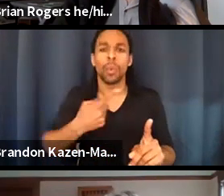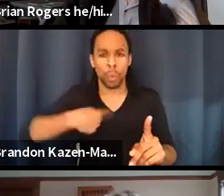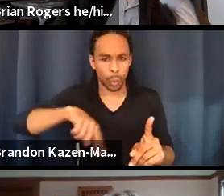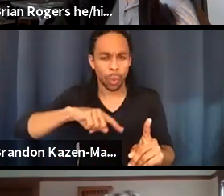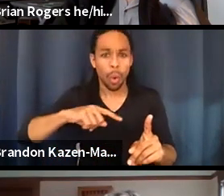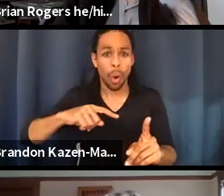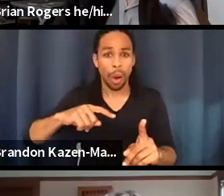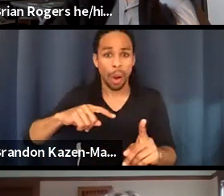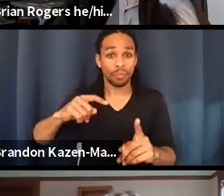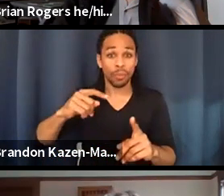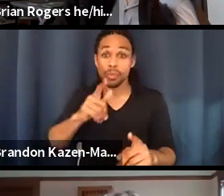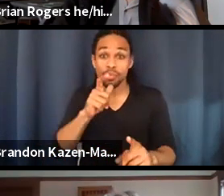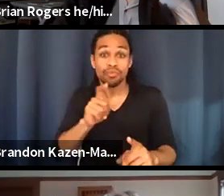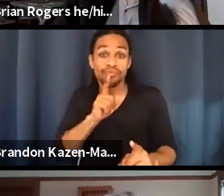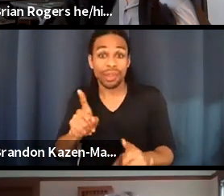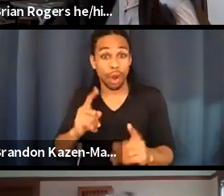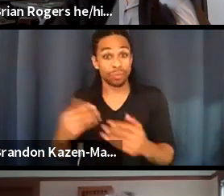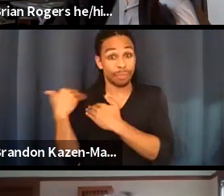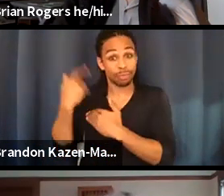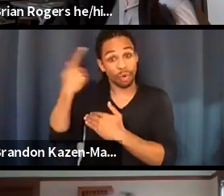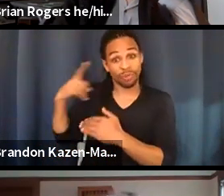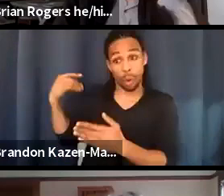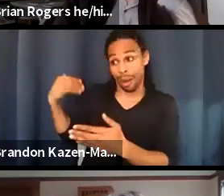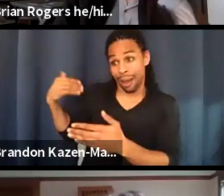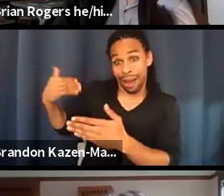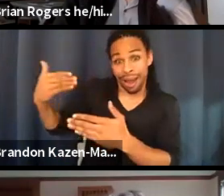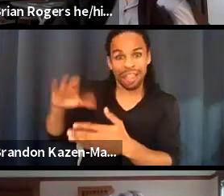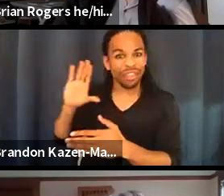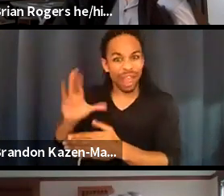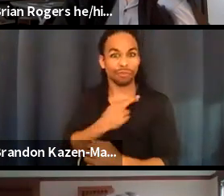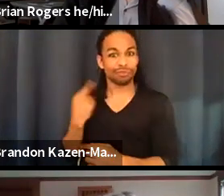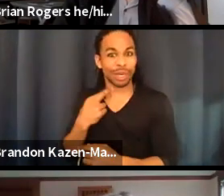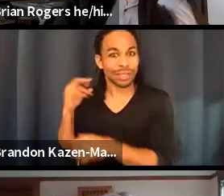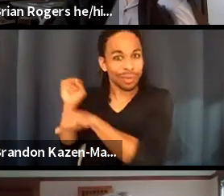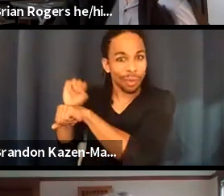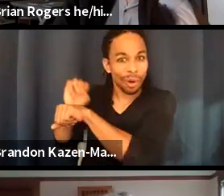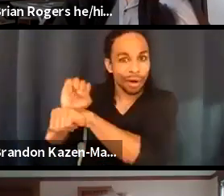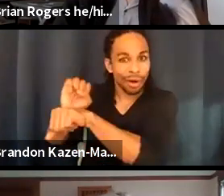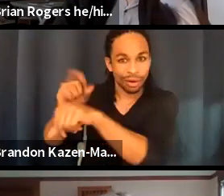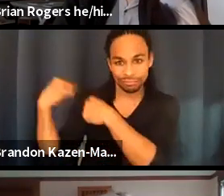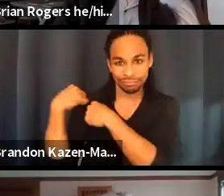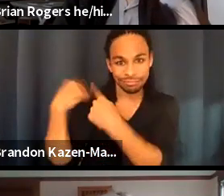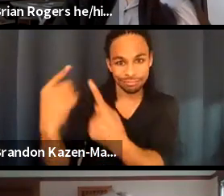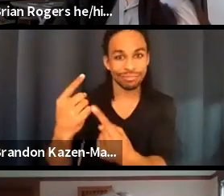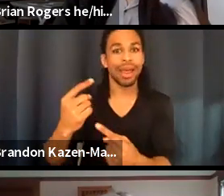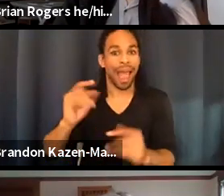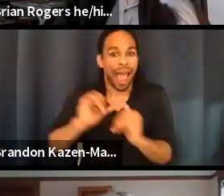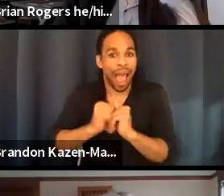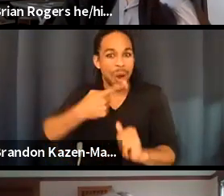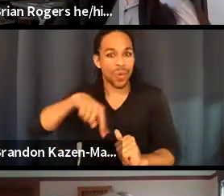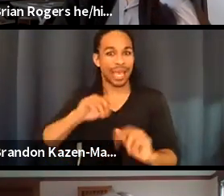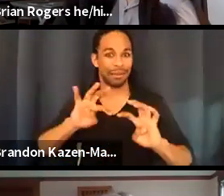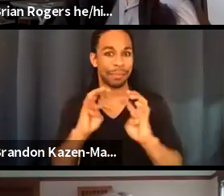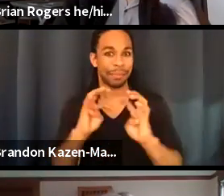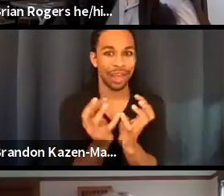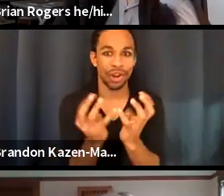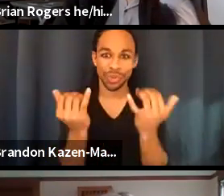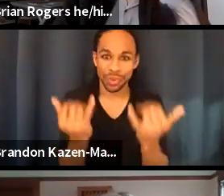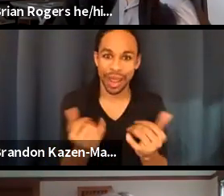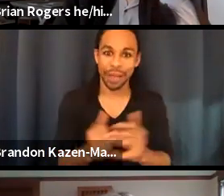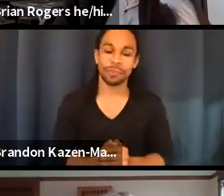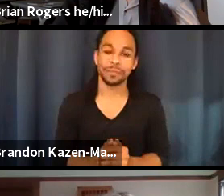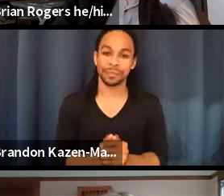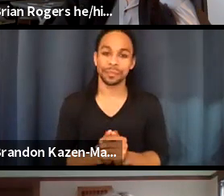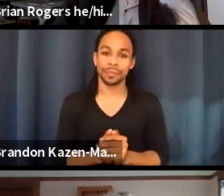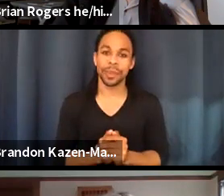No matter where you are, the invitation is to be as tall and proud as you can right now so that we open ourselves up as